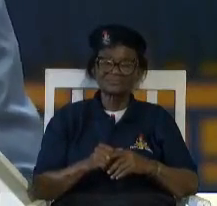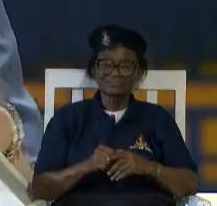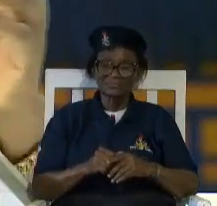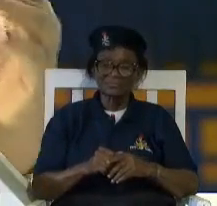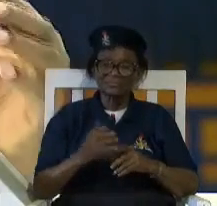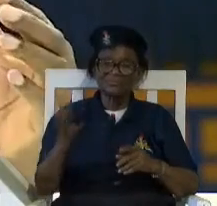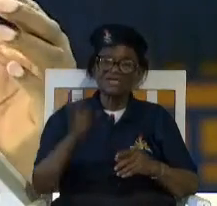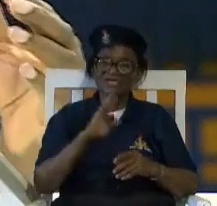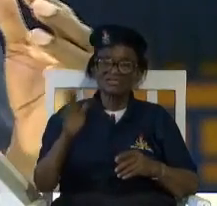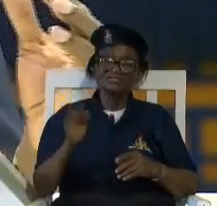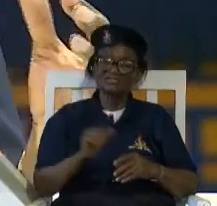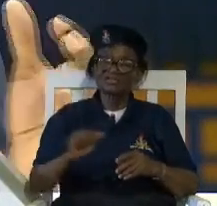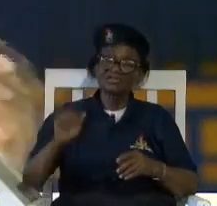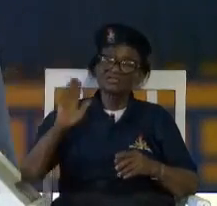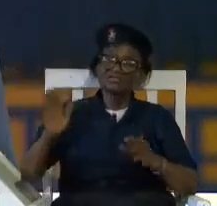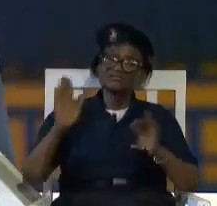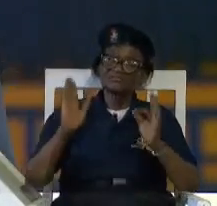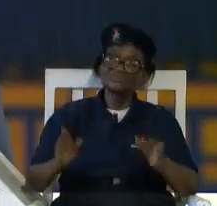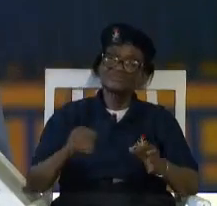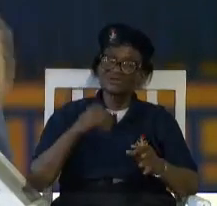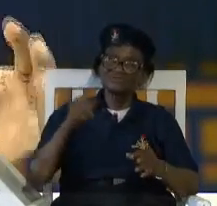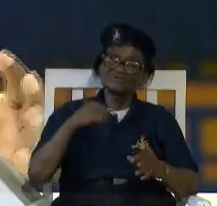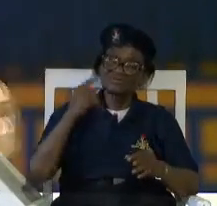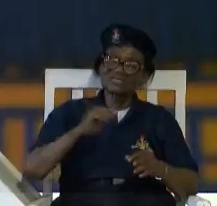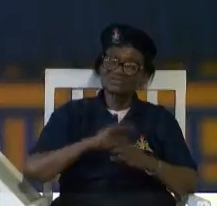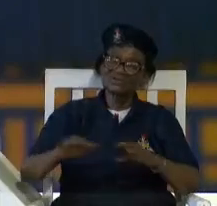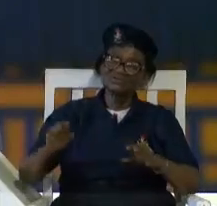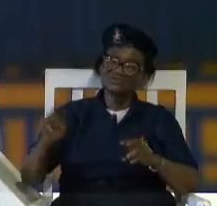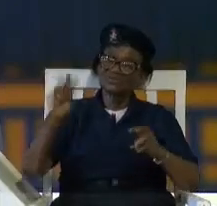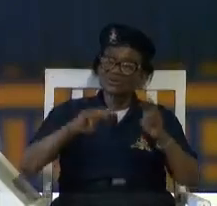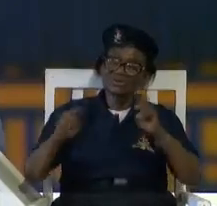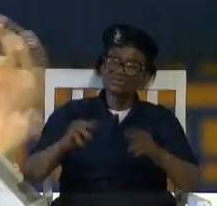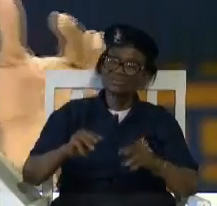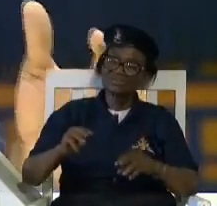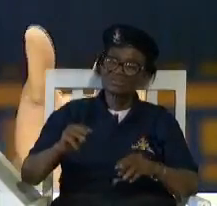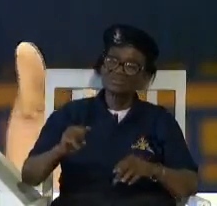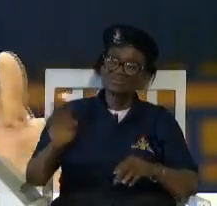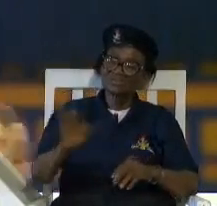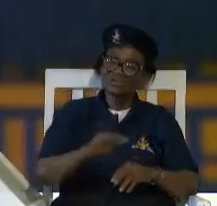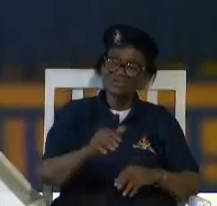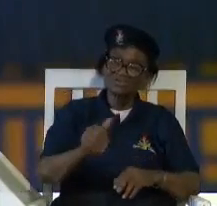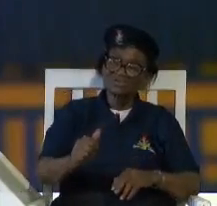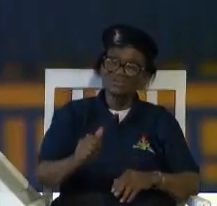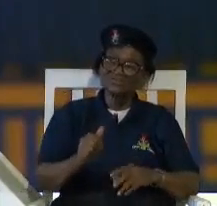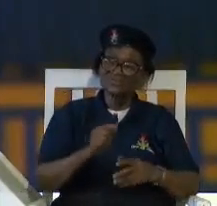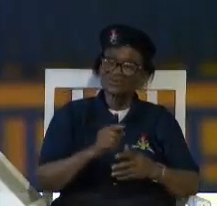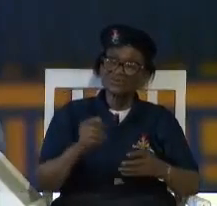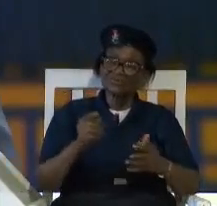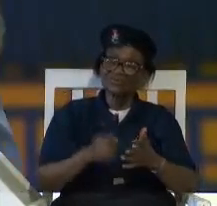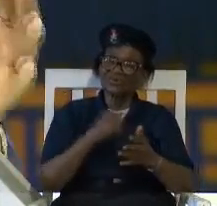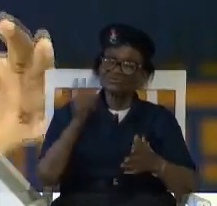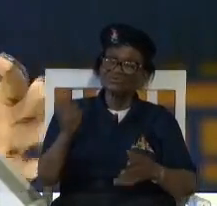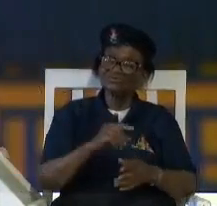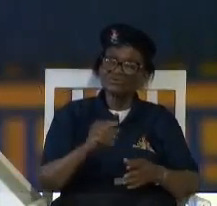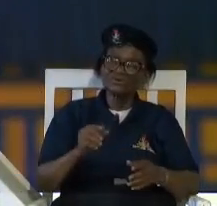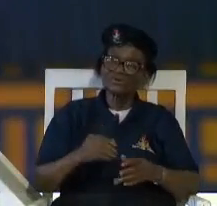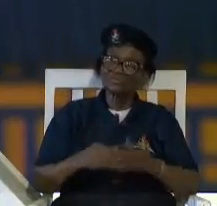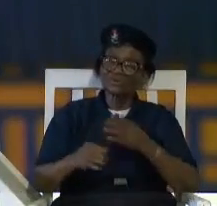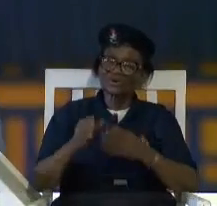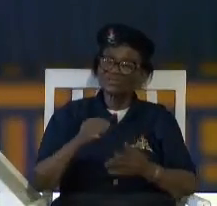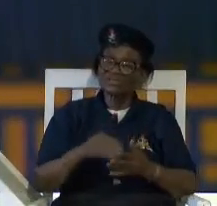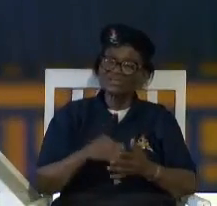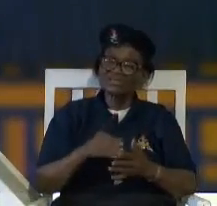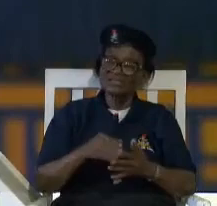There's a preacher who said, don't worry yourself, once you're born again, continue with your sin, but just keep